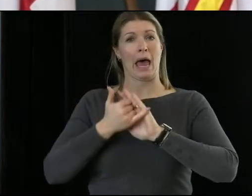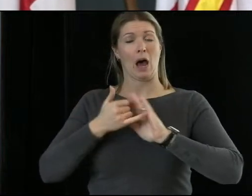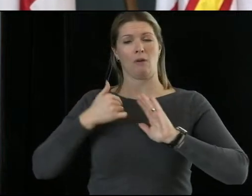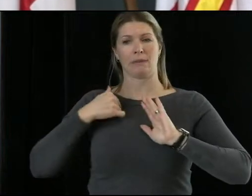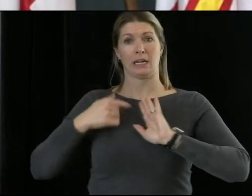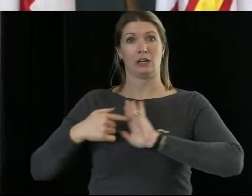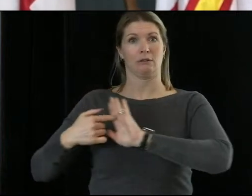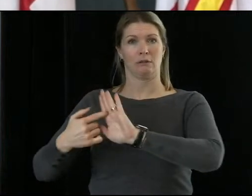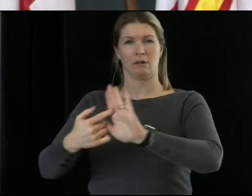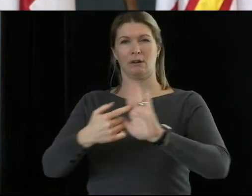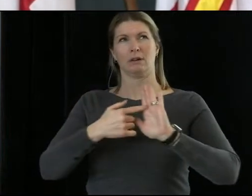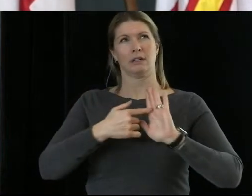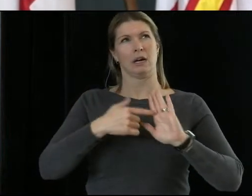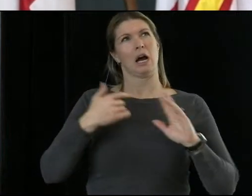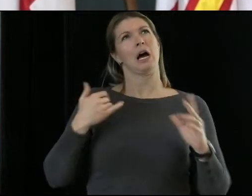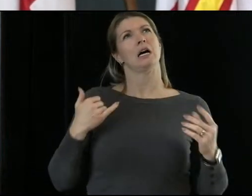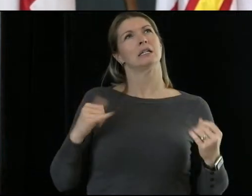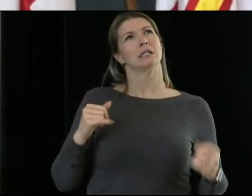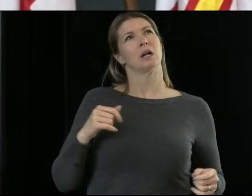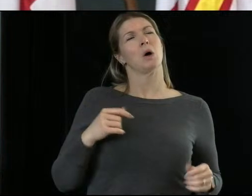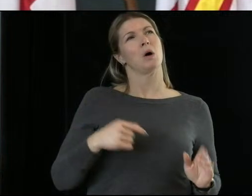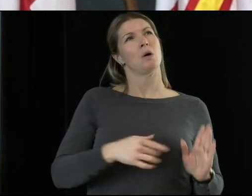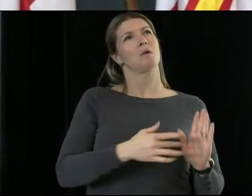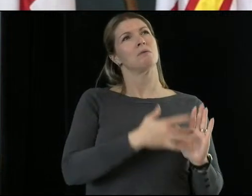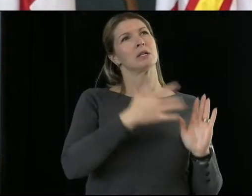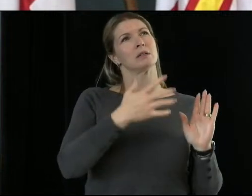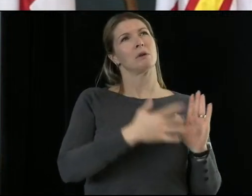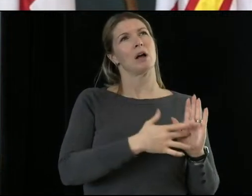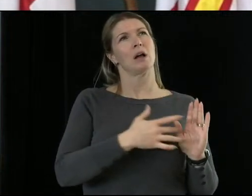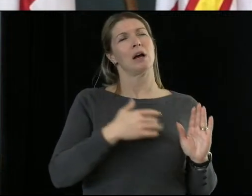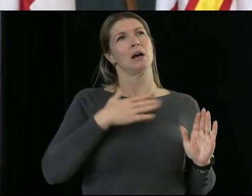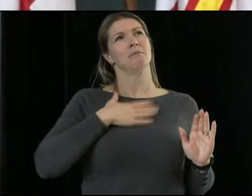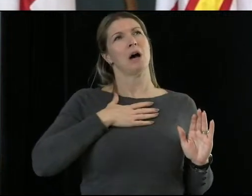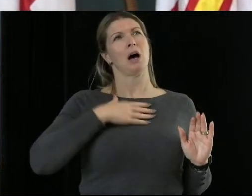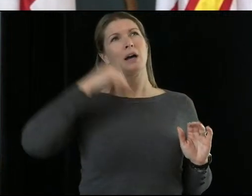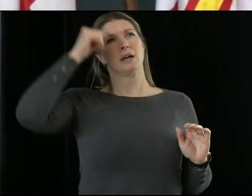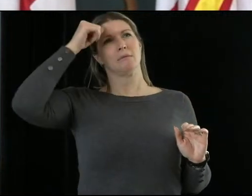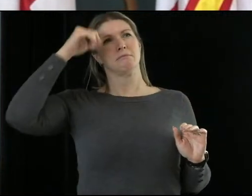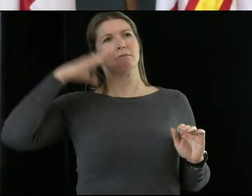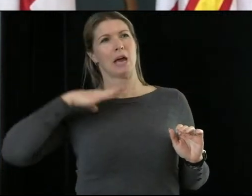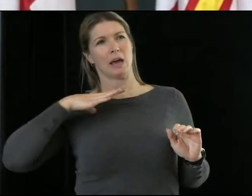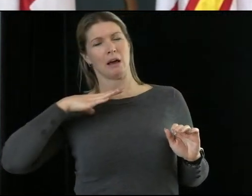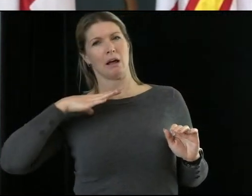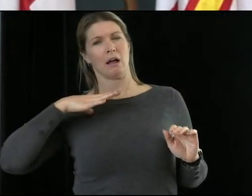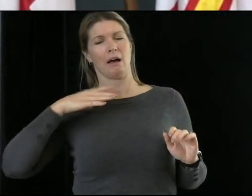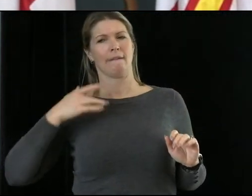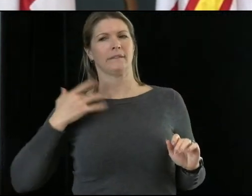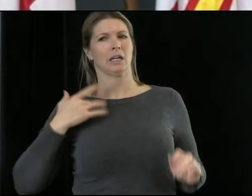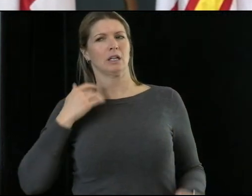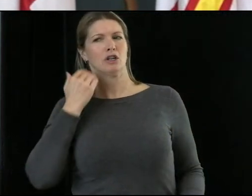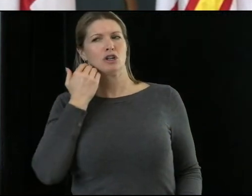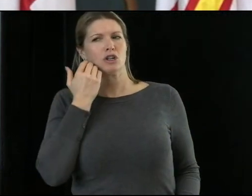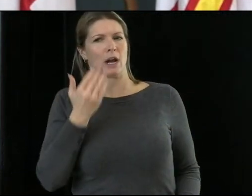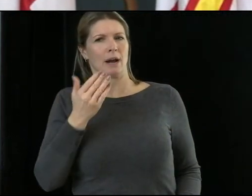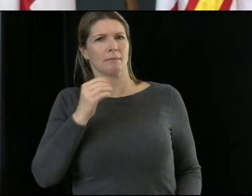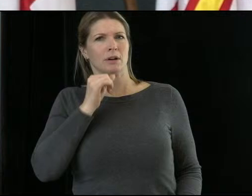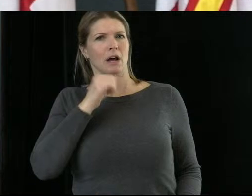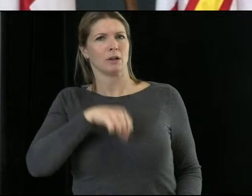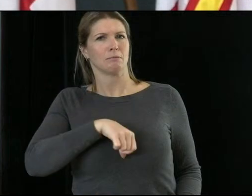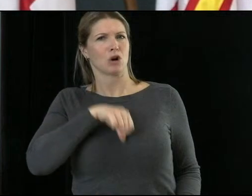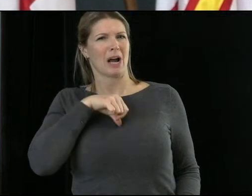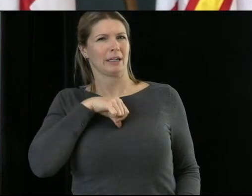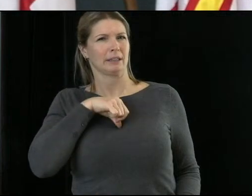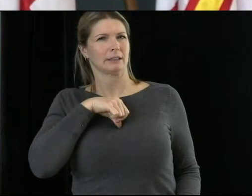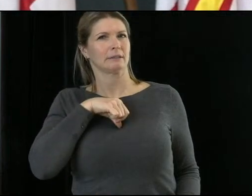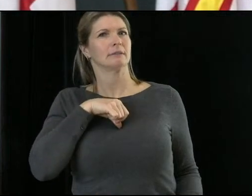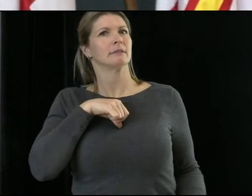there are moments when I wear my masculinity as a mark of shame rather than a source of pride. That's